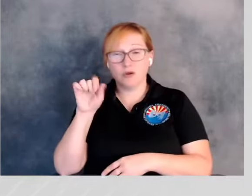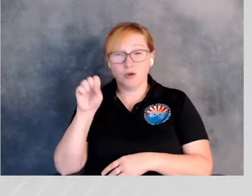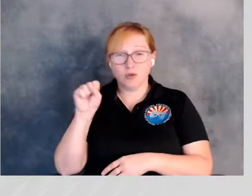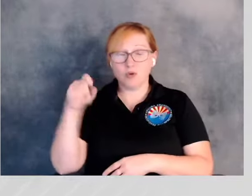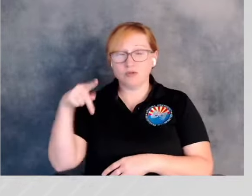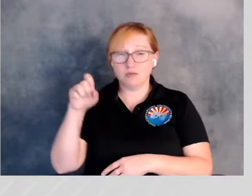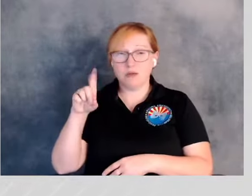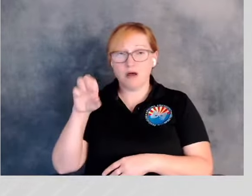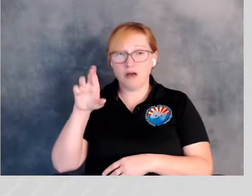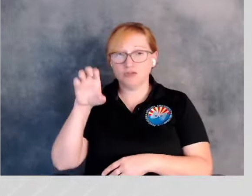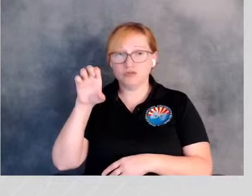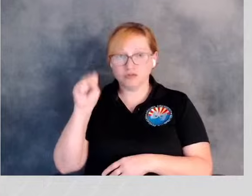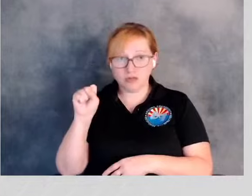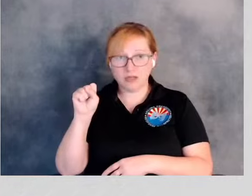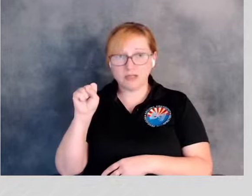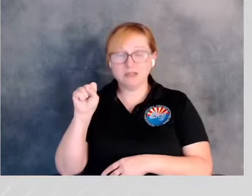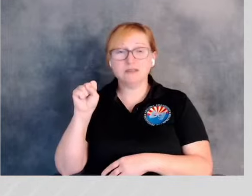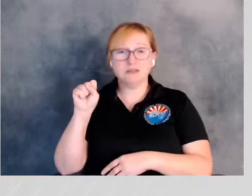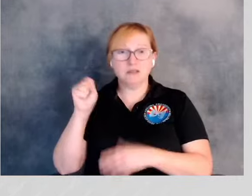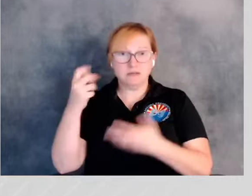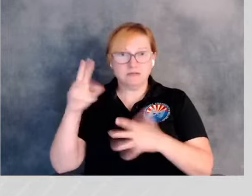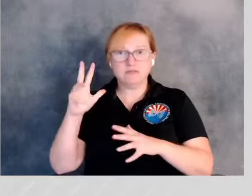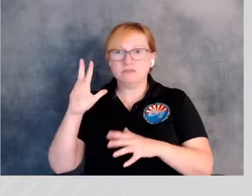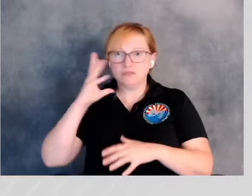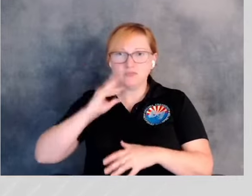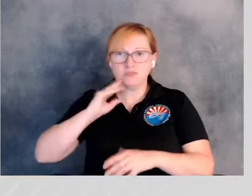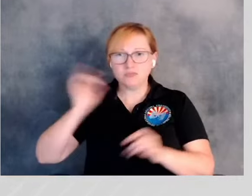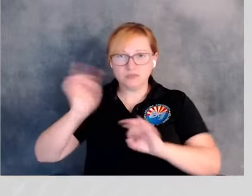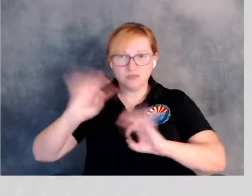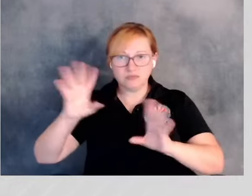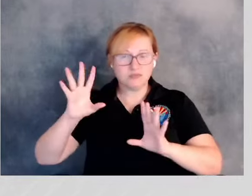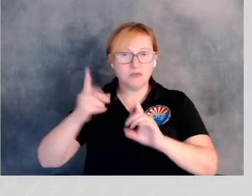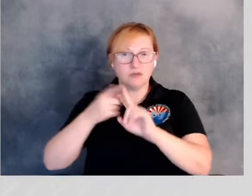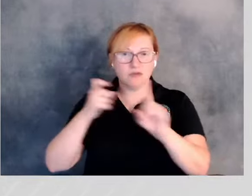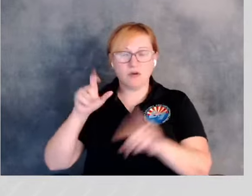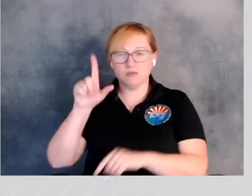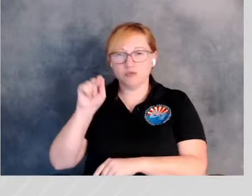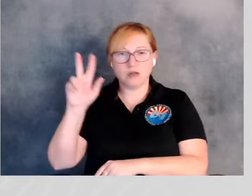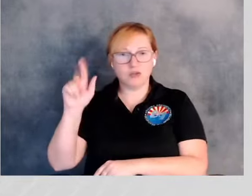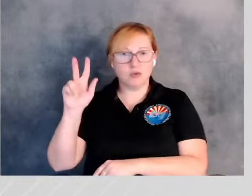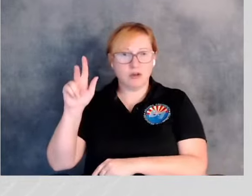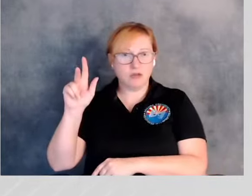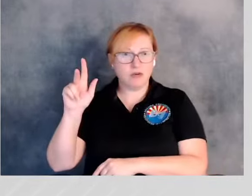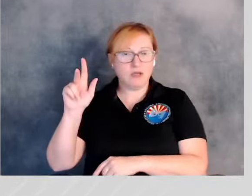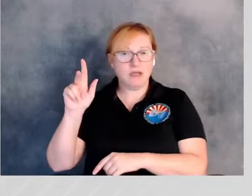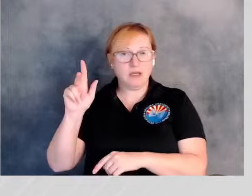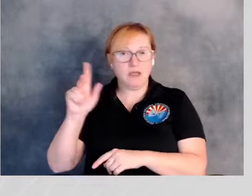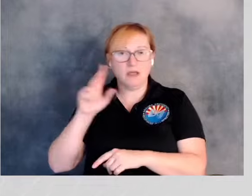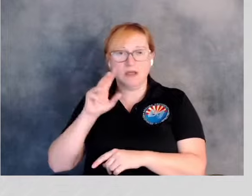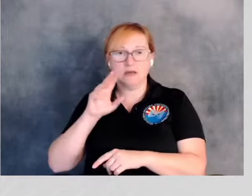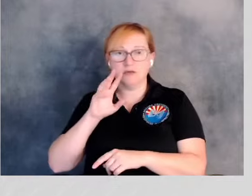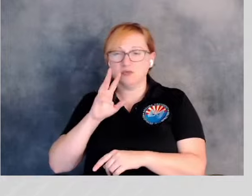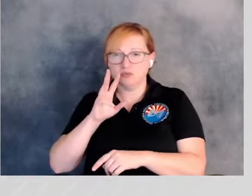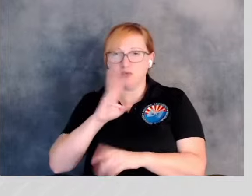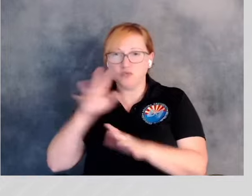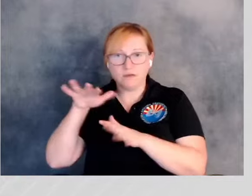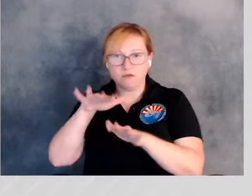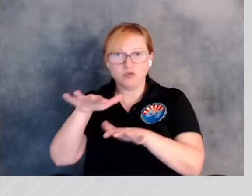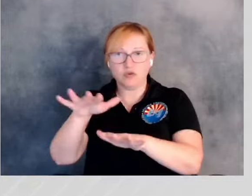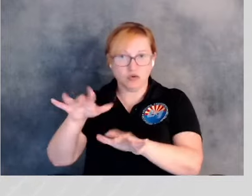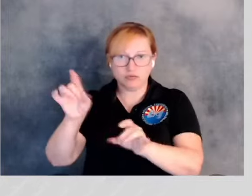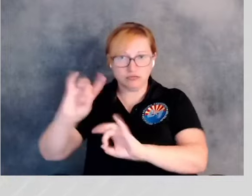2023 atmospheric river events. So bear with us as we work through this process. We are balancing